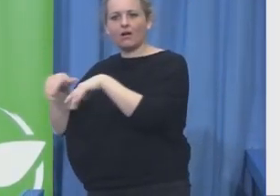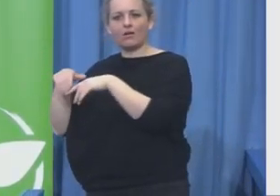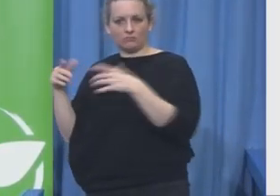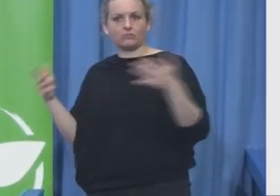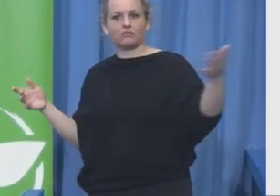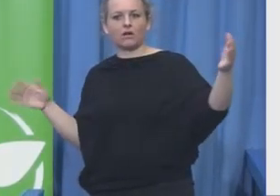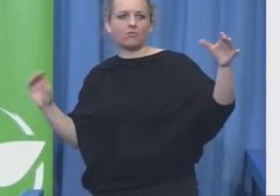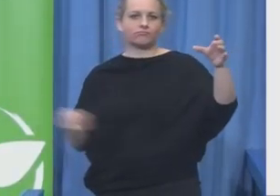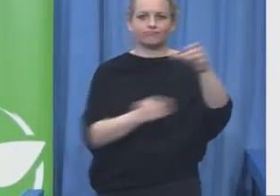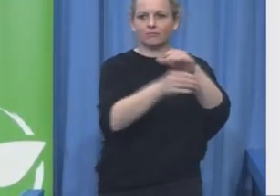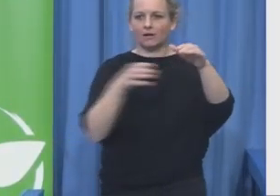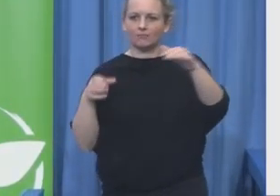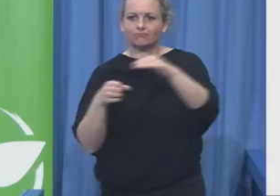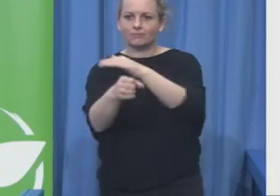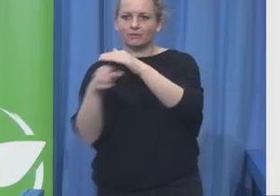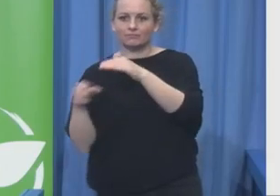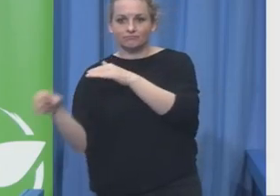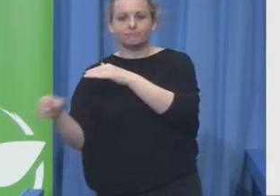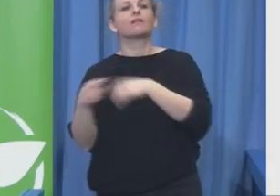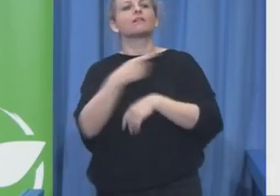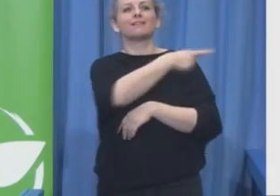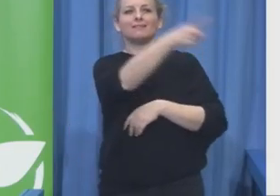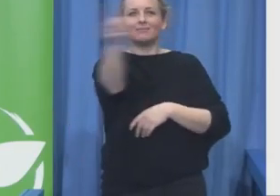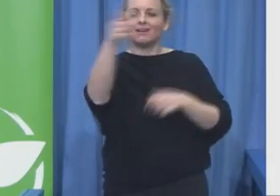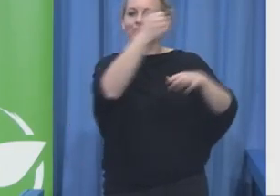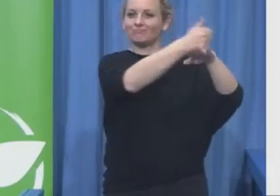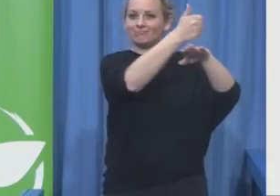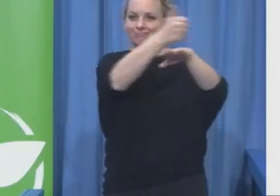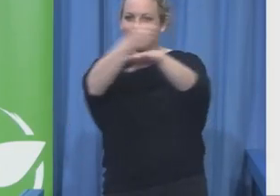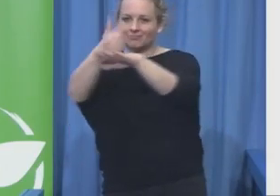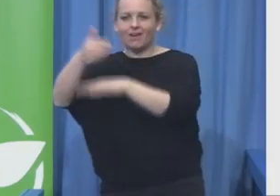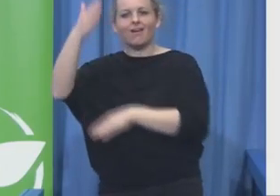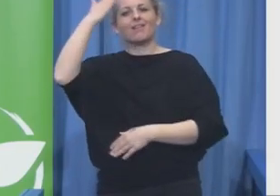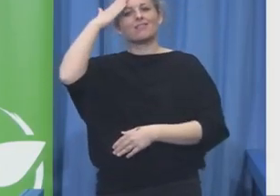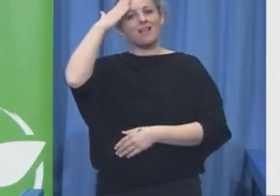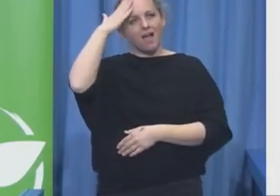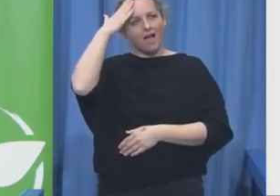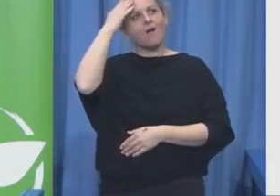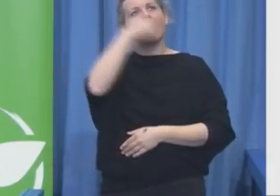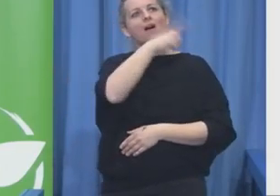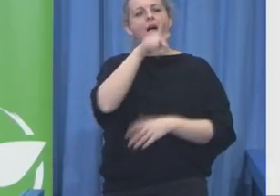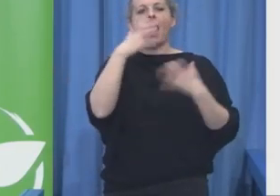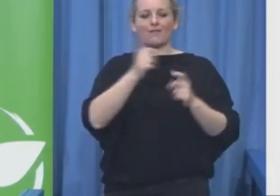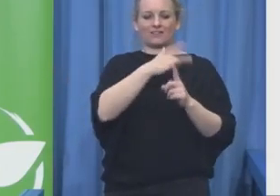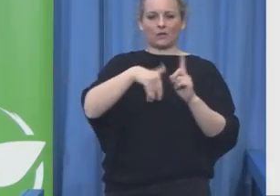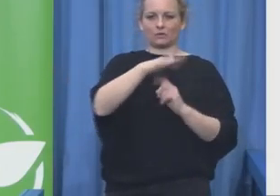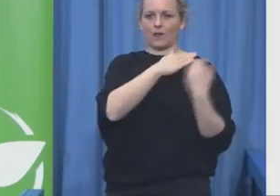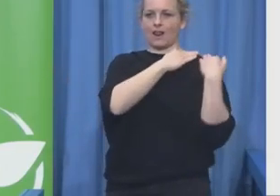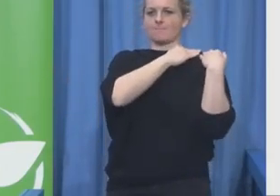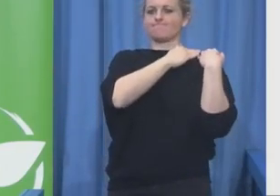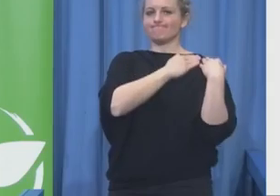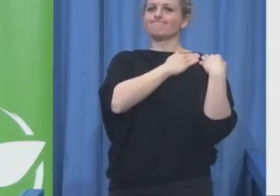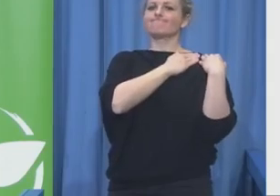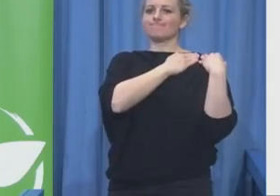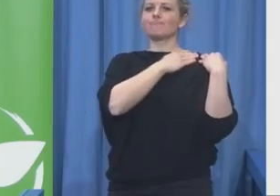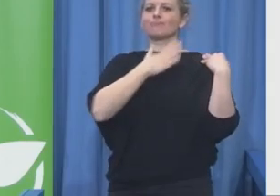standpoint, but really talking about the benefits of having inclusive workforces and how this contributes